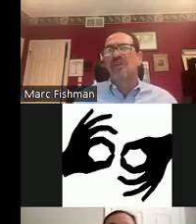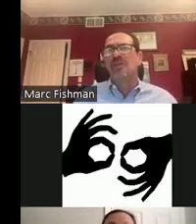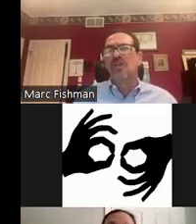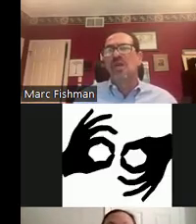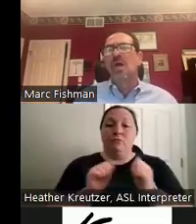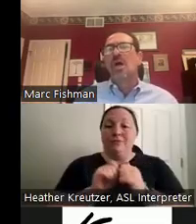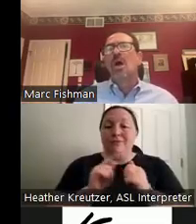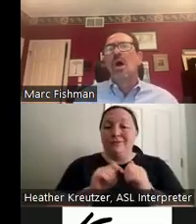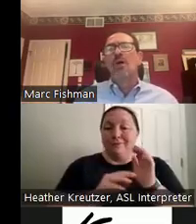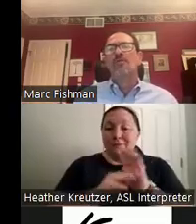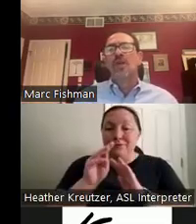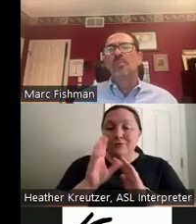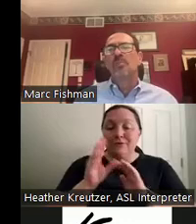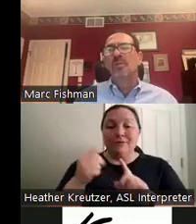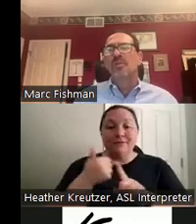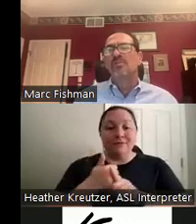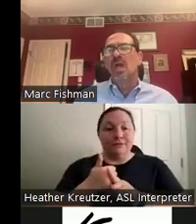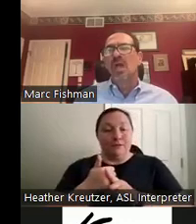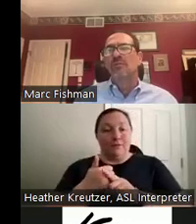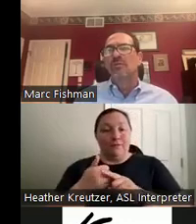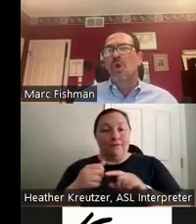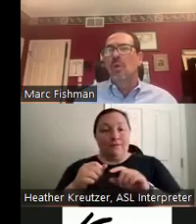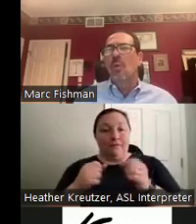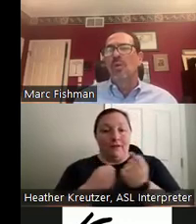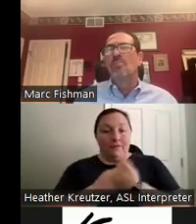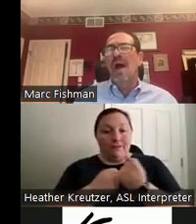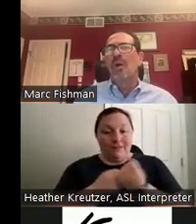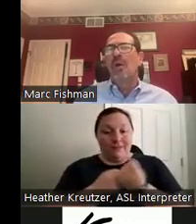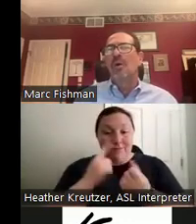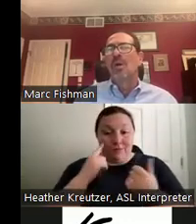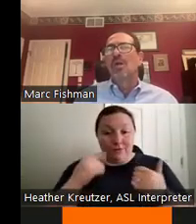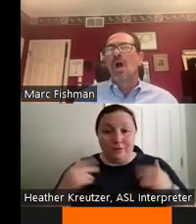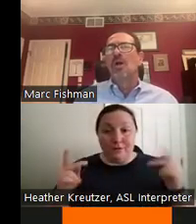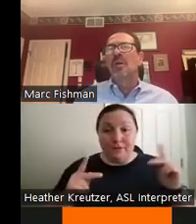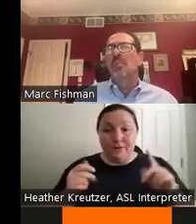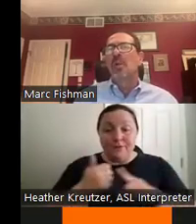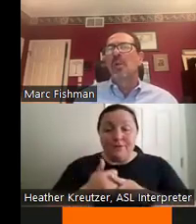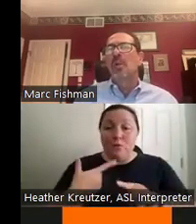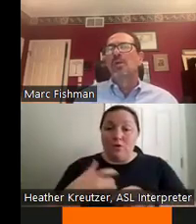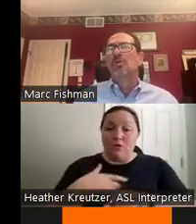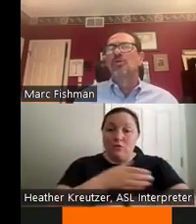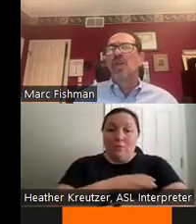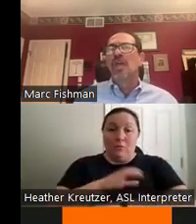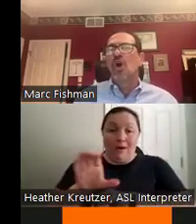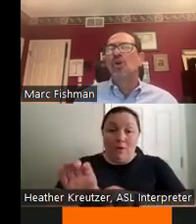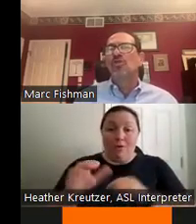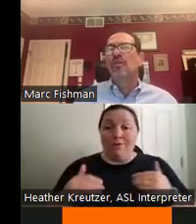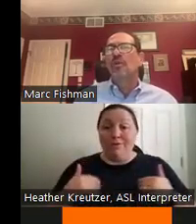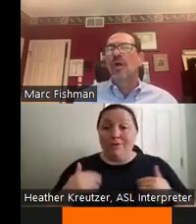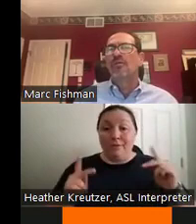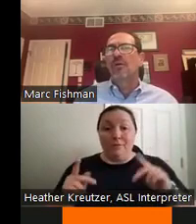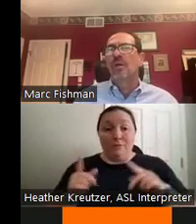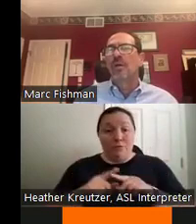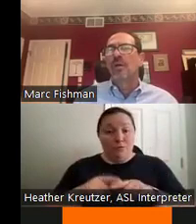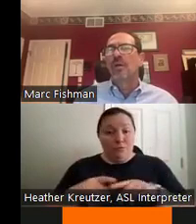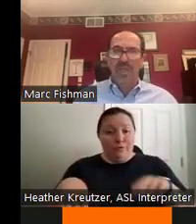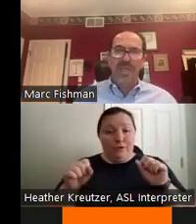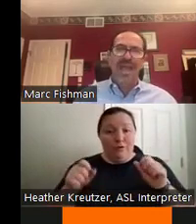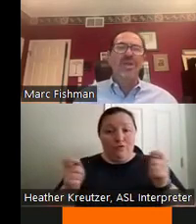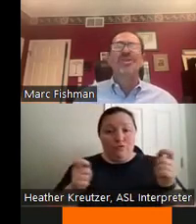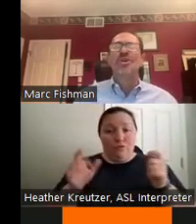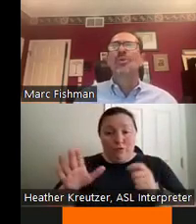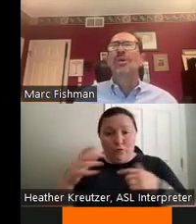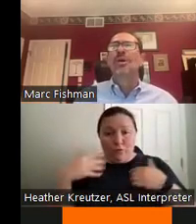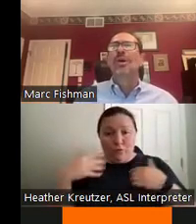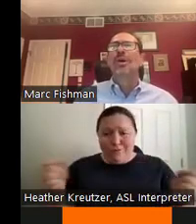and the self-efficacy of the young people themselves? Don't we want to empower young people to take charge of their recovery?